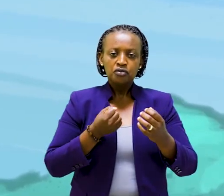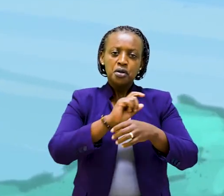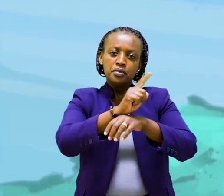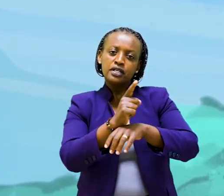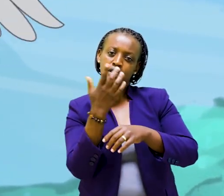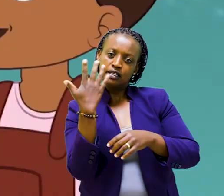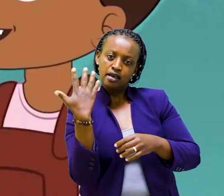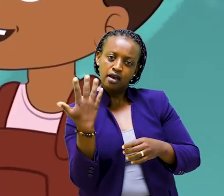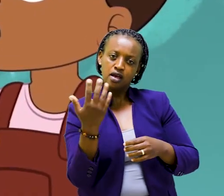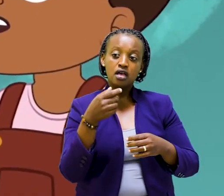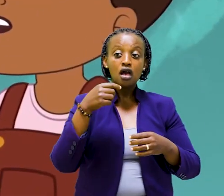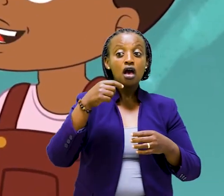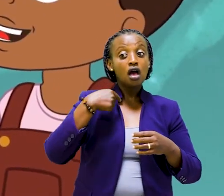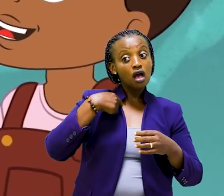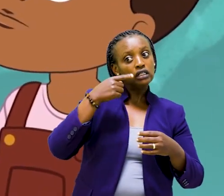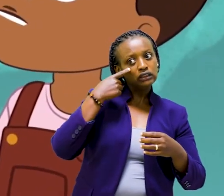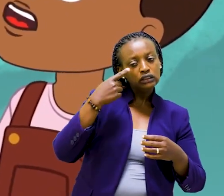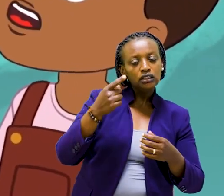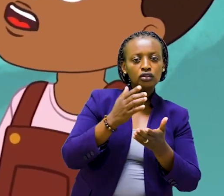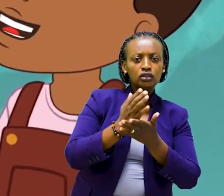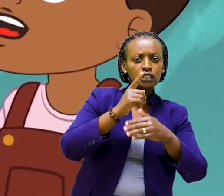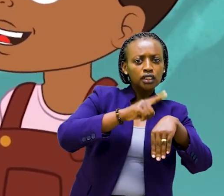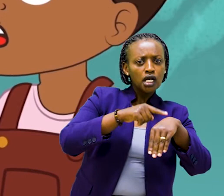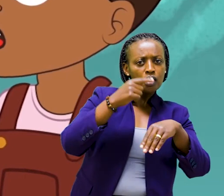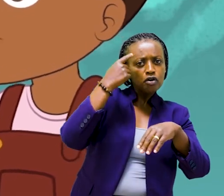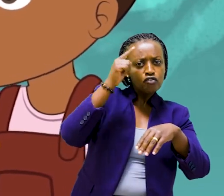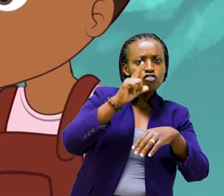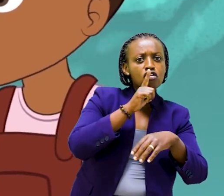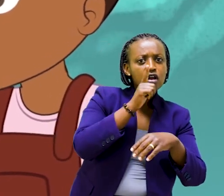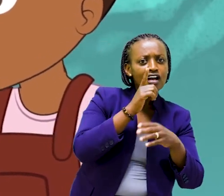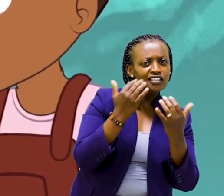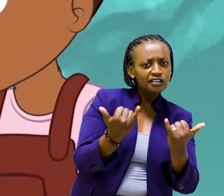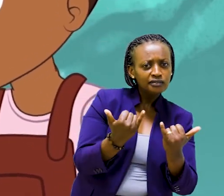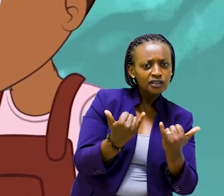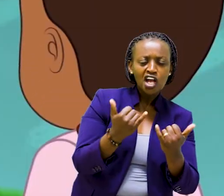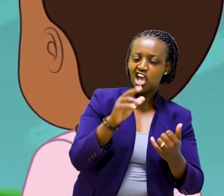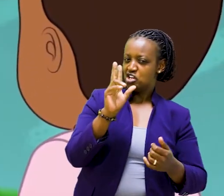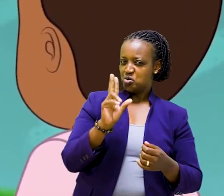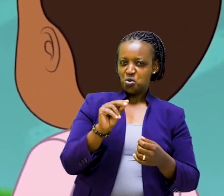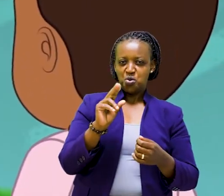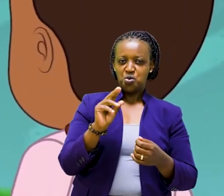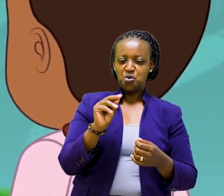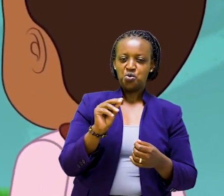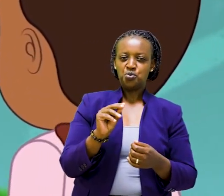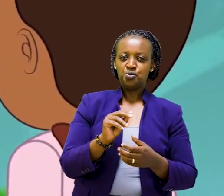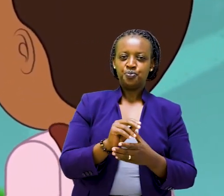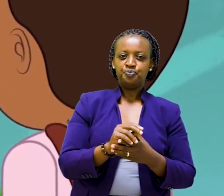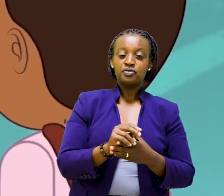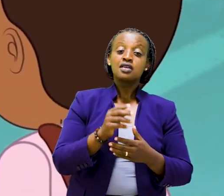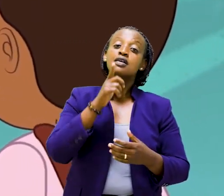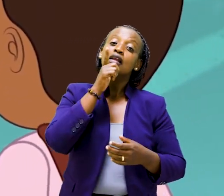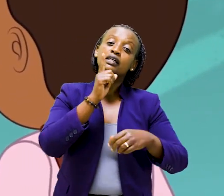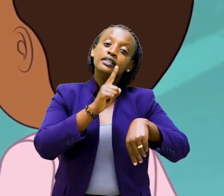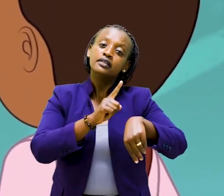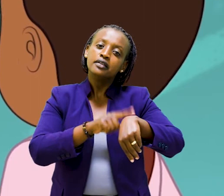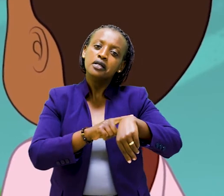minute hand. I see. But is it time for lunch yet? No, not